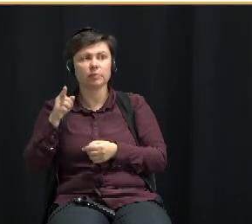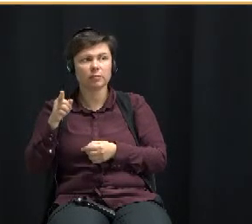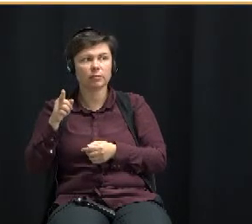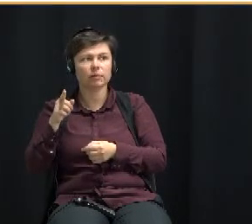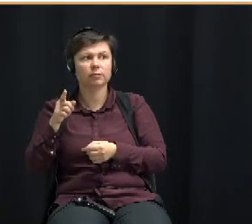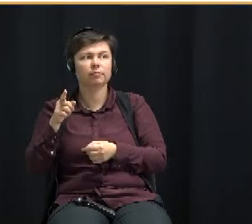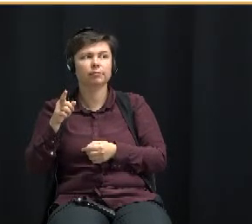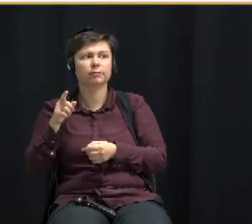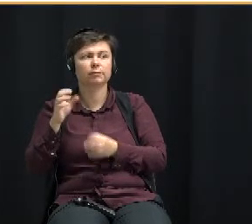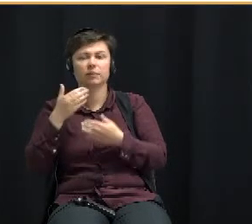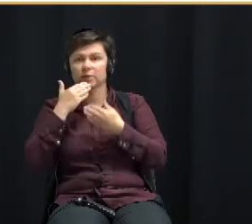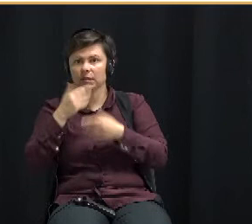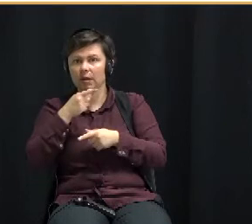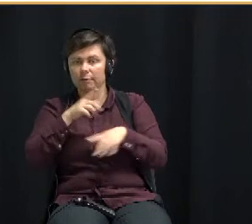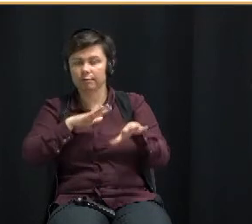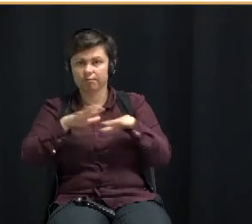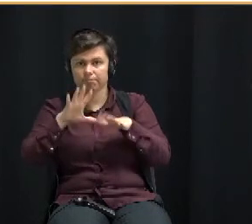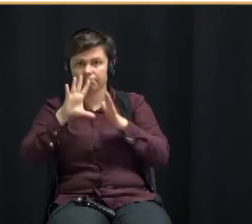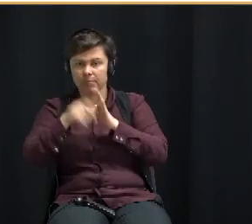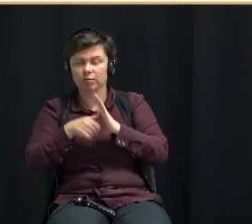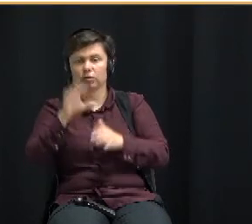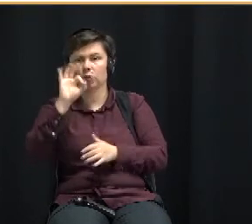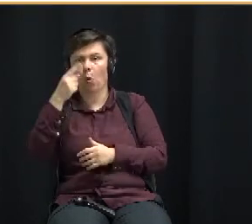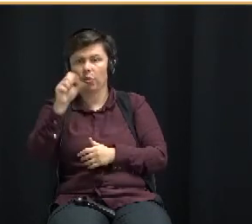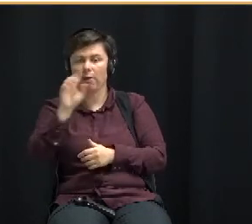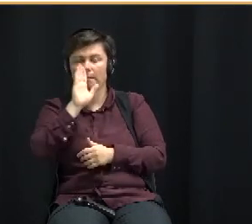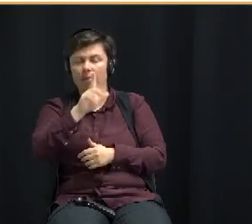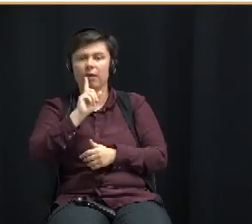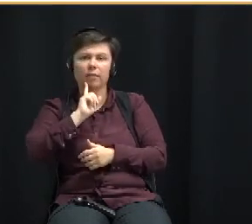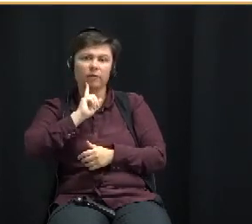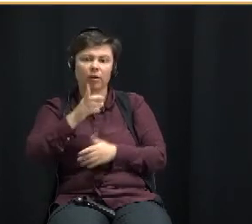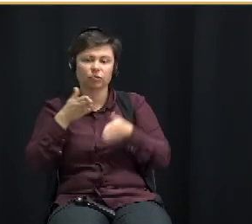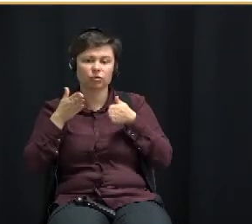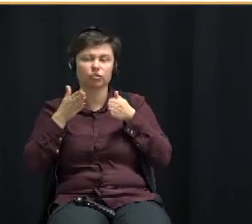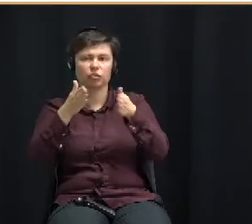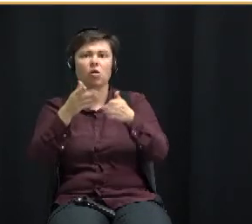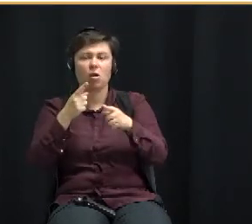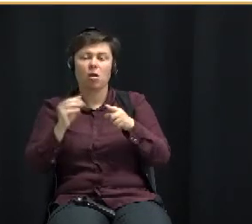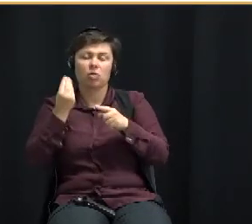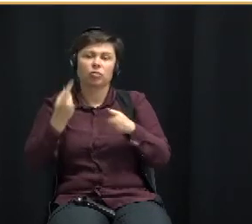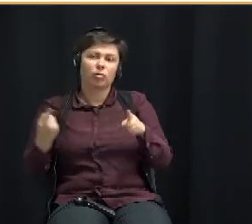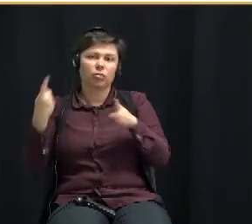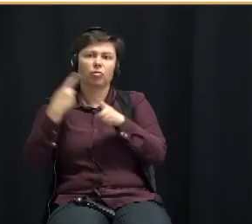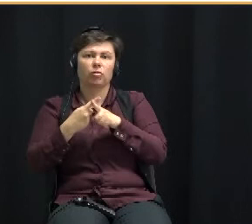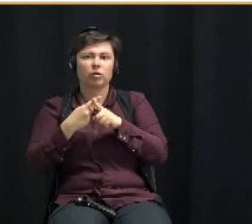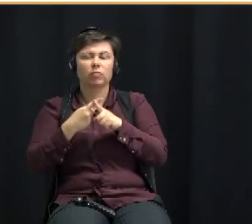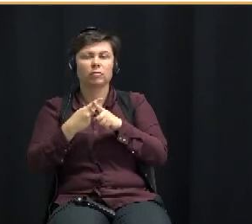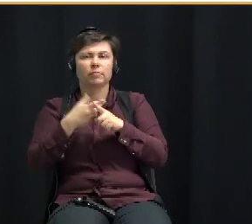that's accessible for everyone, and also the river is safe in the summer, springtime.